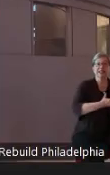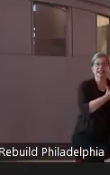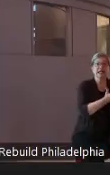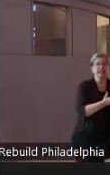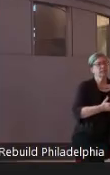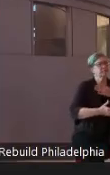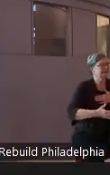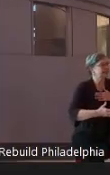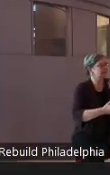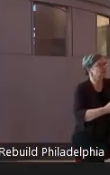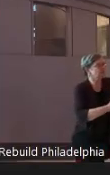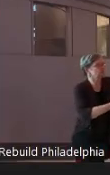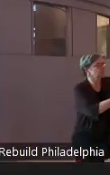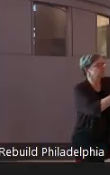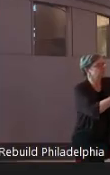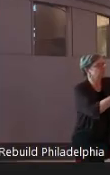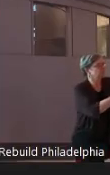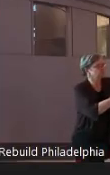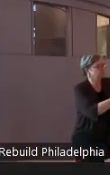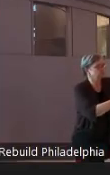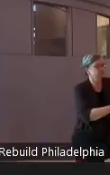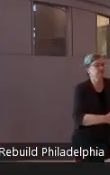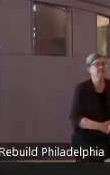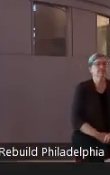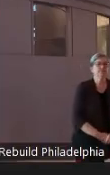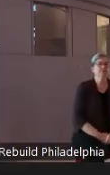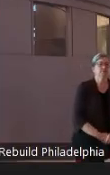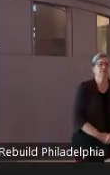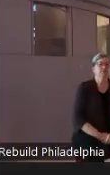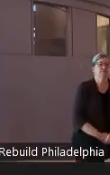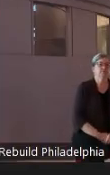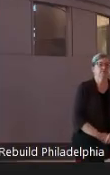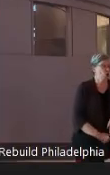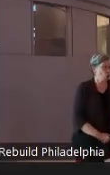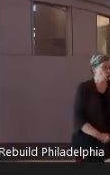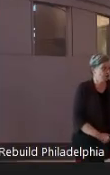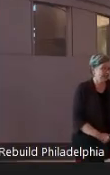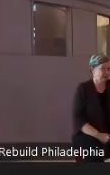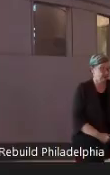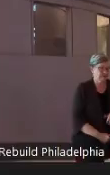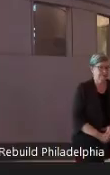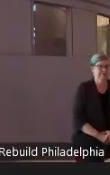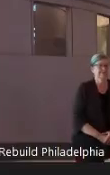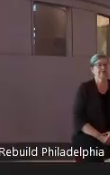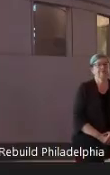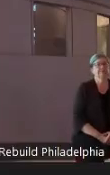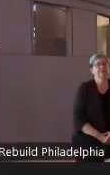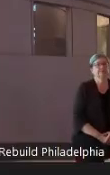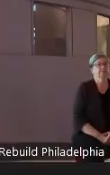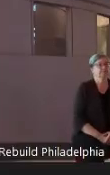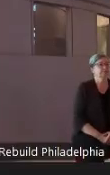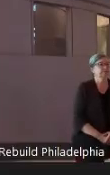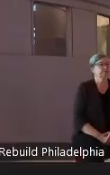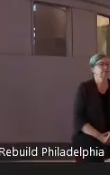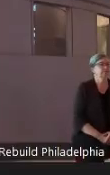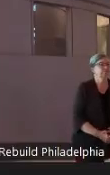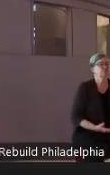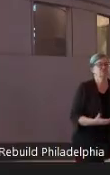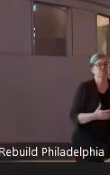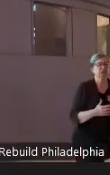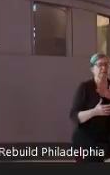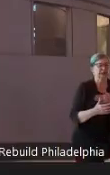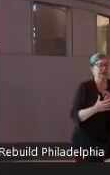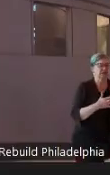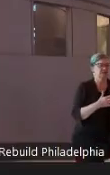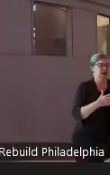feel welcome to at some point go back to the sign-in table or check-in table and just complete